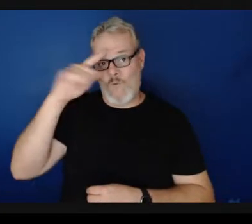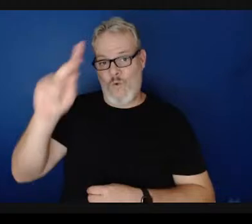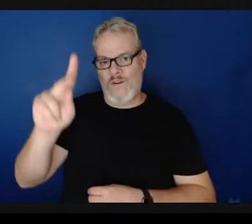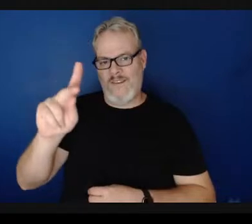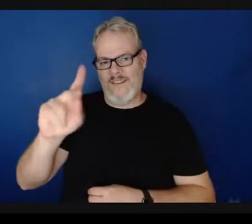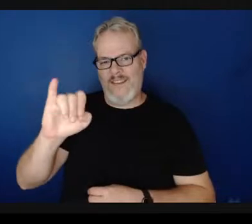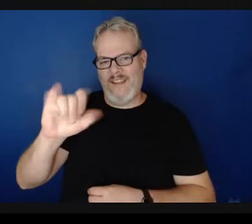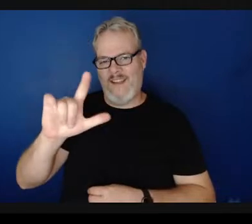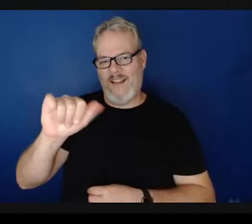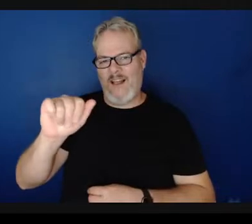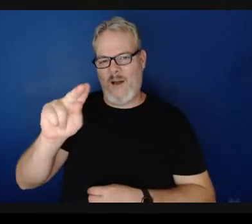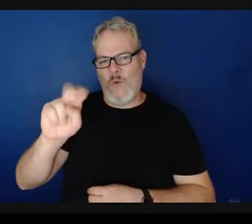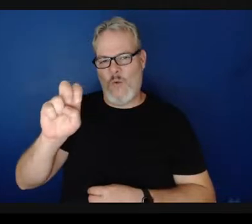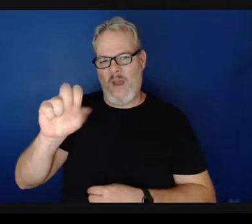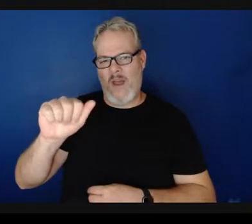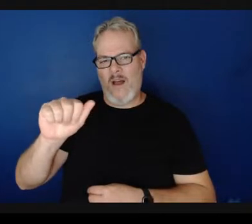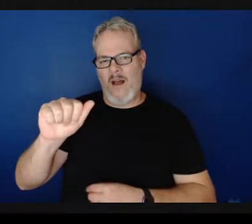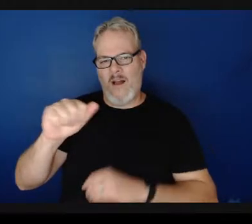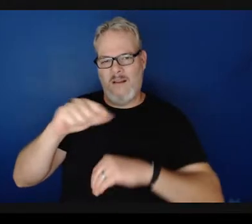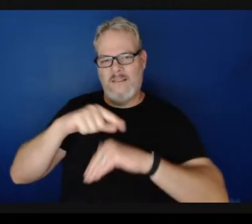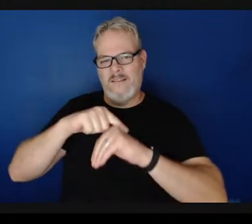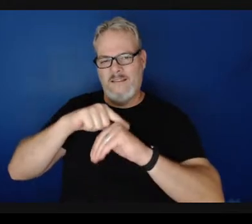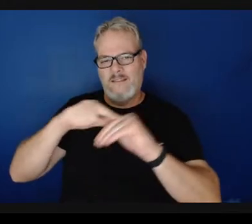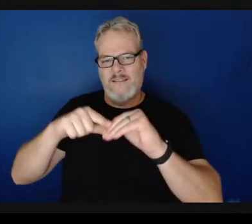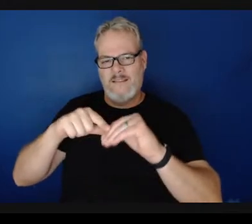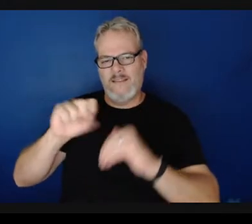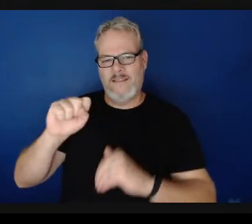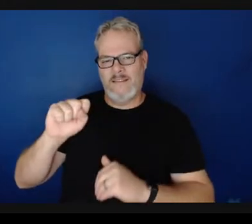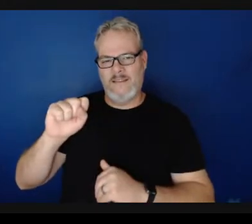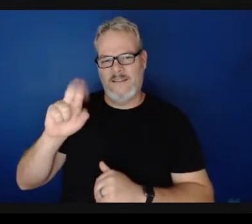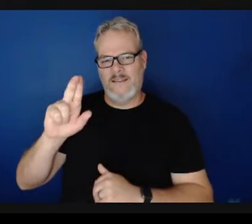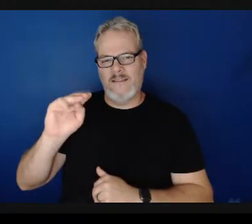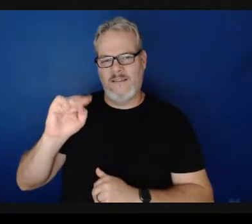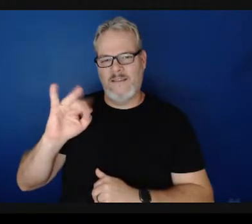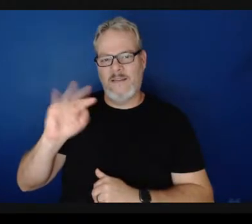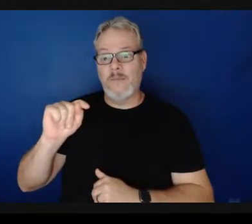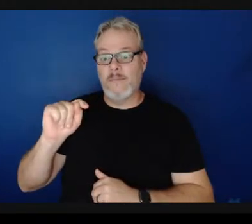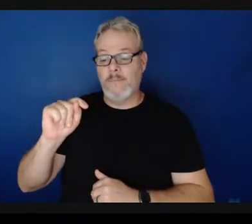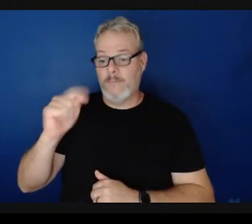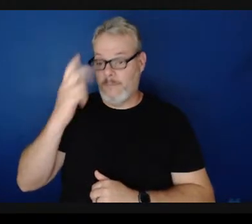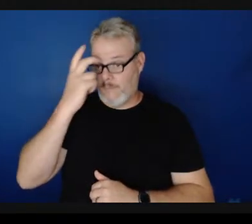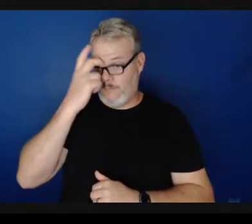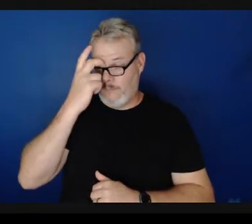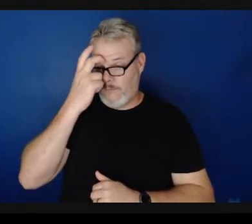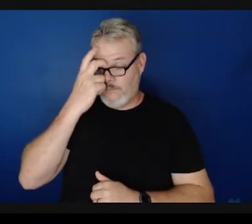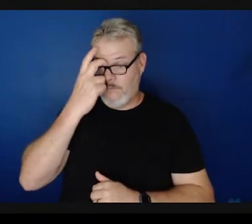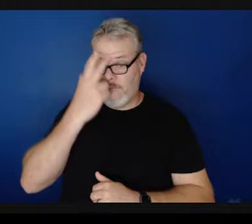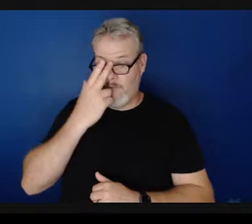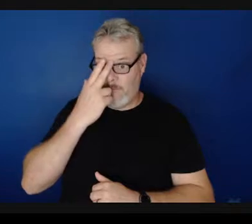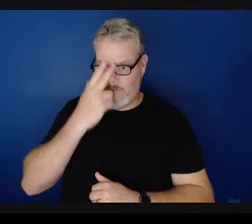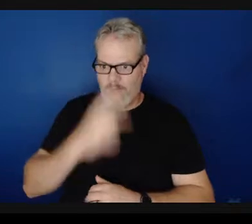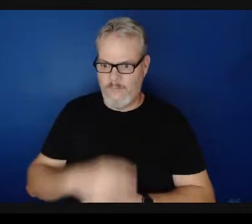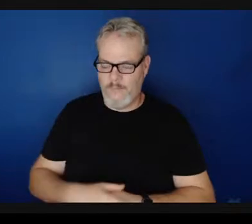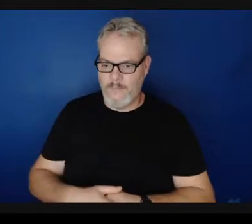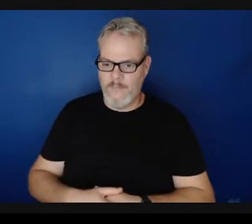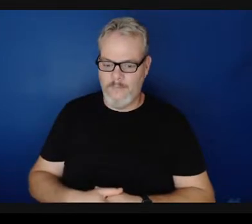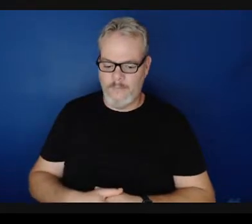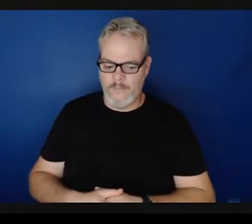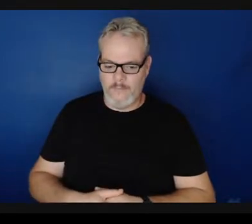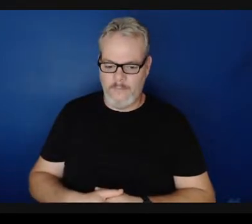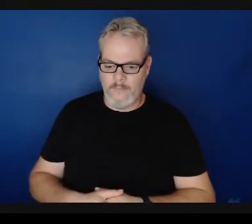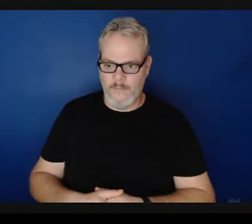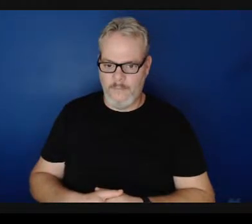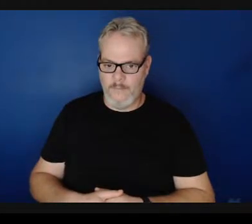and on the East Rift there, with a couple of eruptions reestablishing the rift zones of the volcano here for the first time post